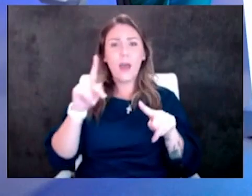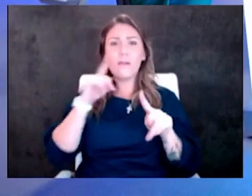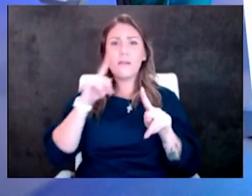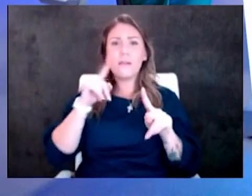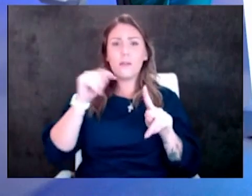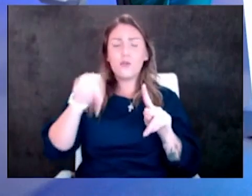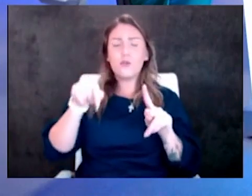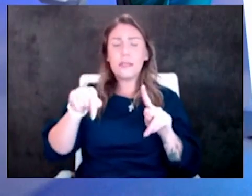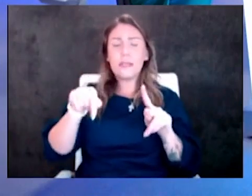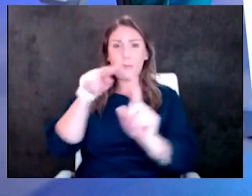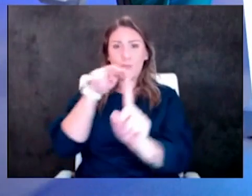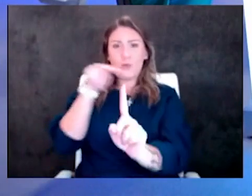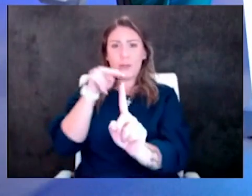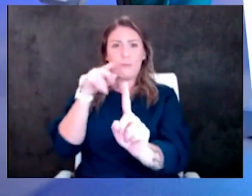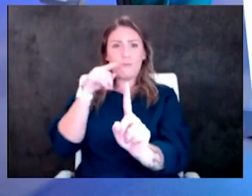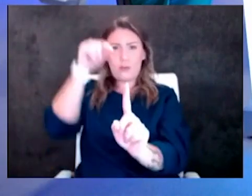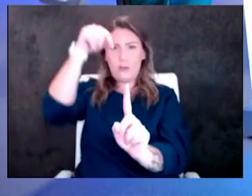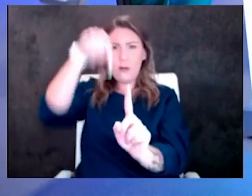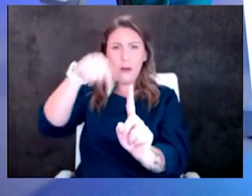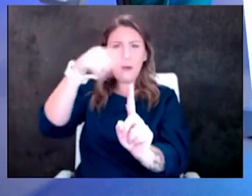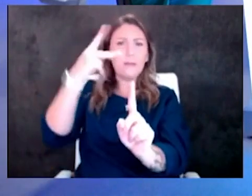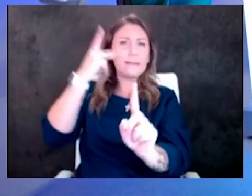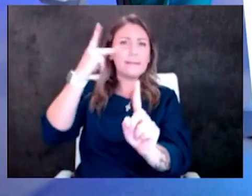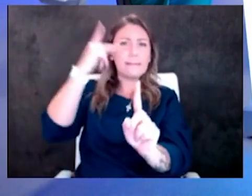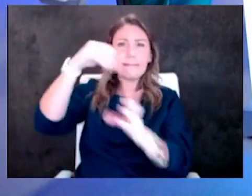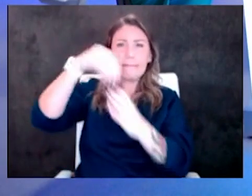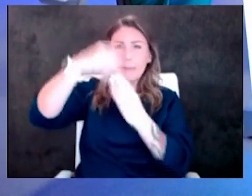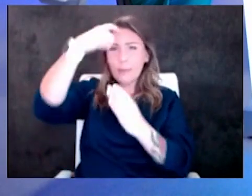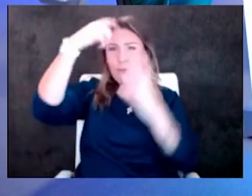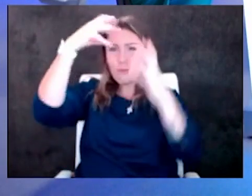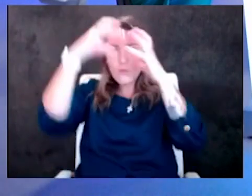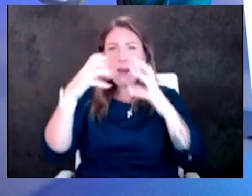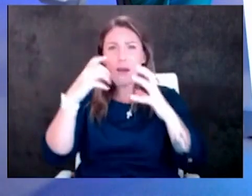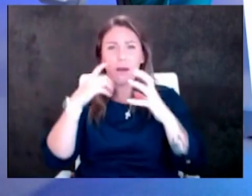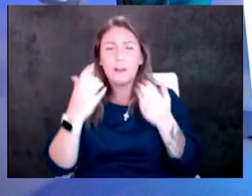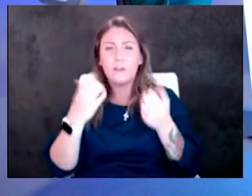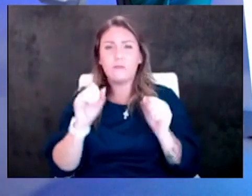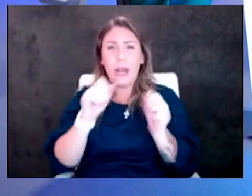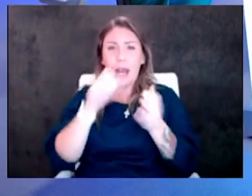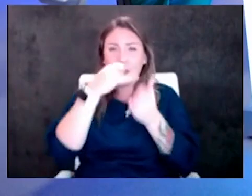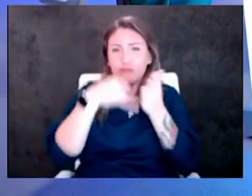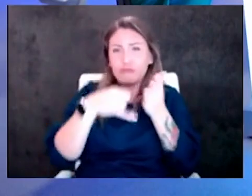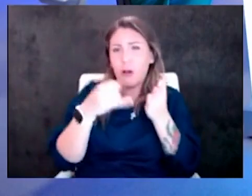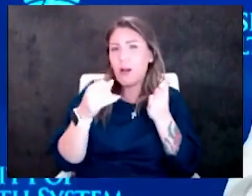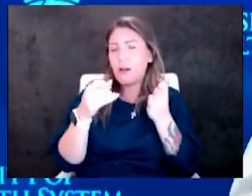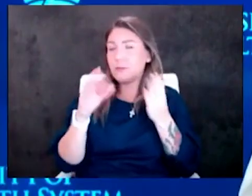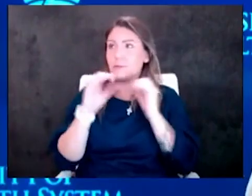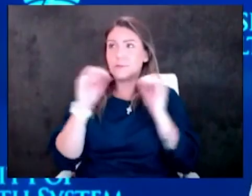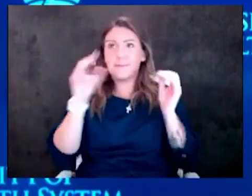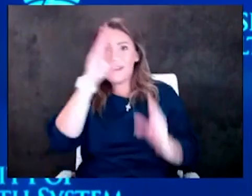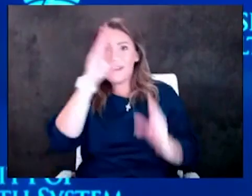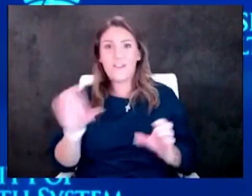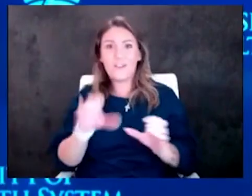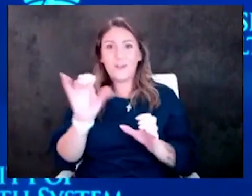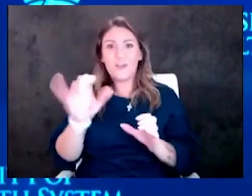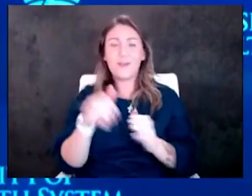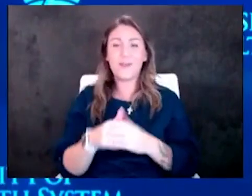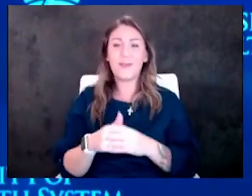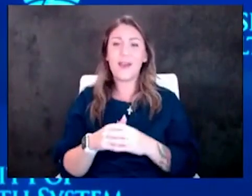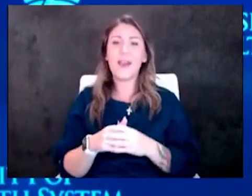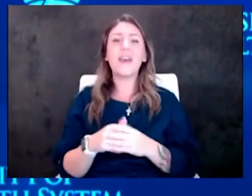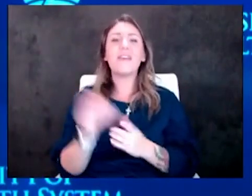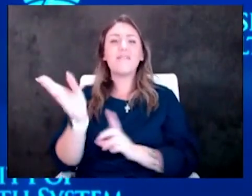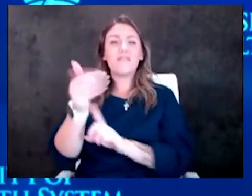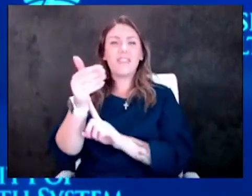tool planes. And you know, when I was ever trying to draw anything, it never looked very good. I could never do anything like that. Give me a fly rod, maybe, but not